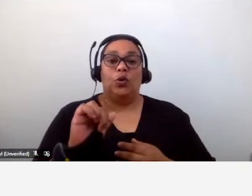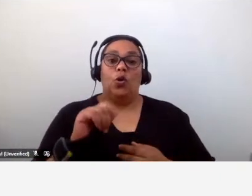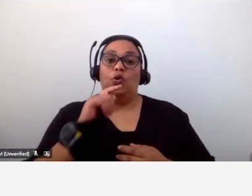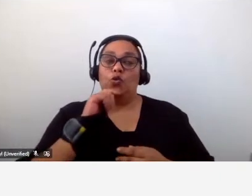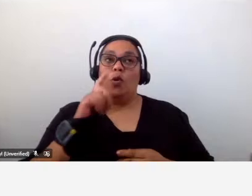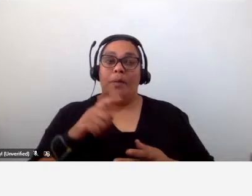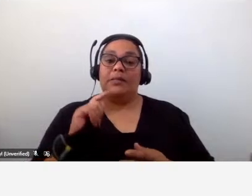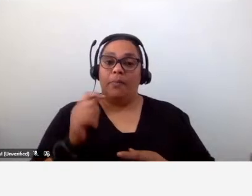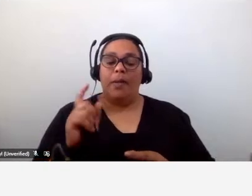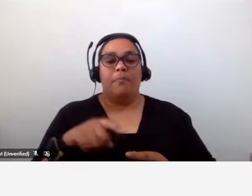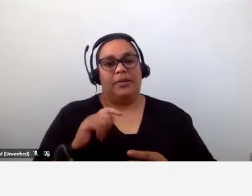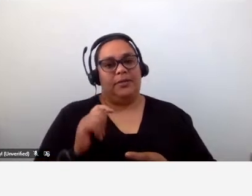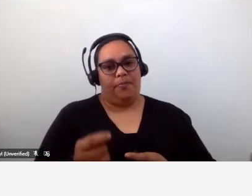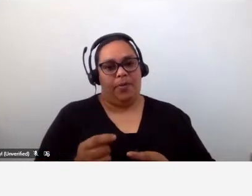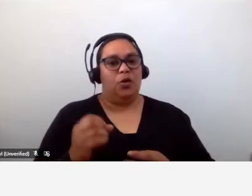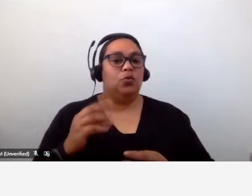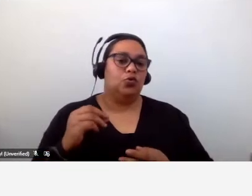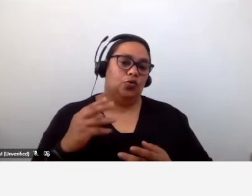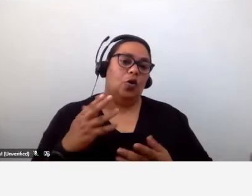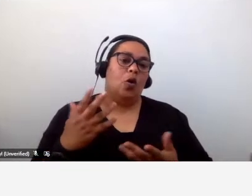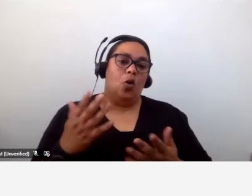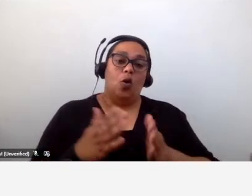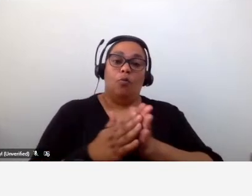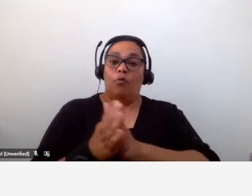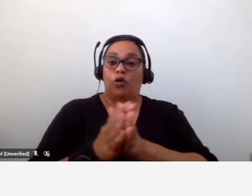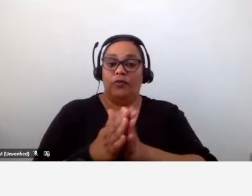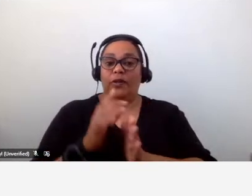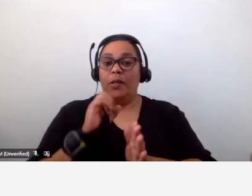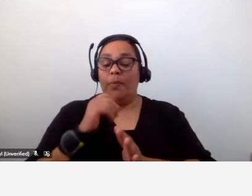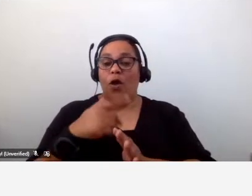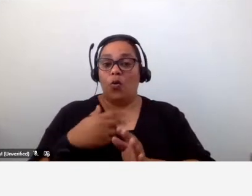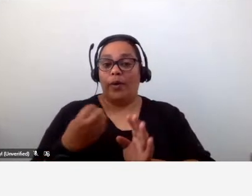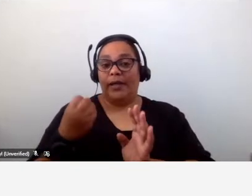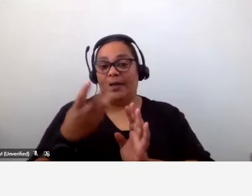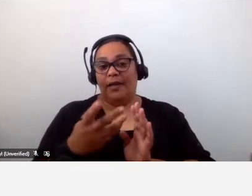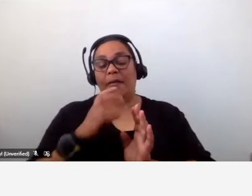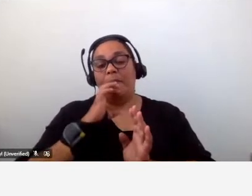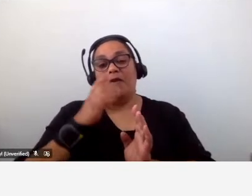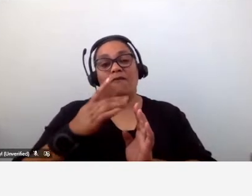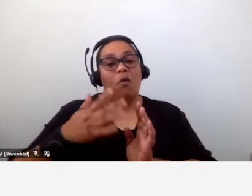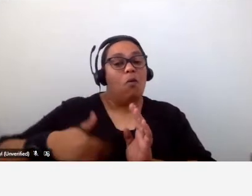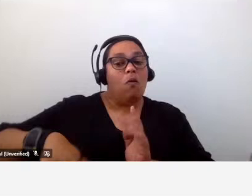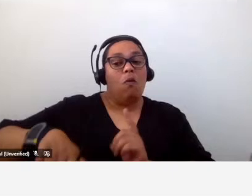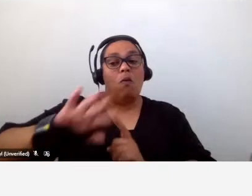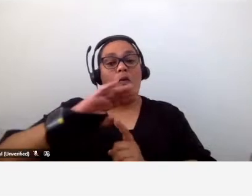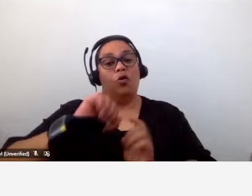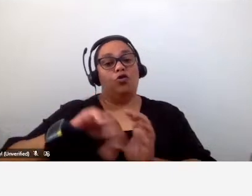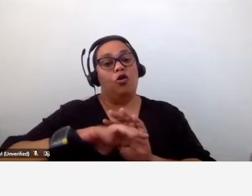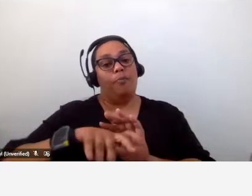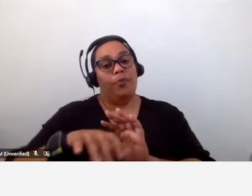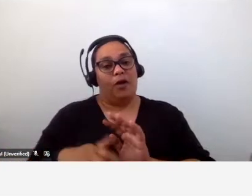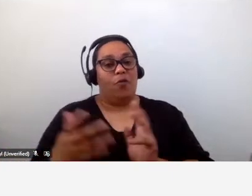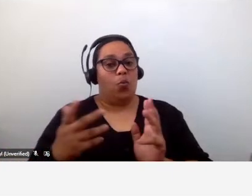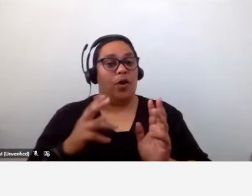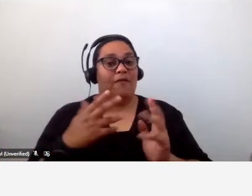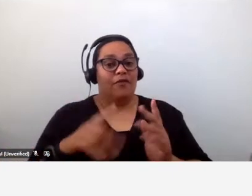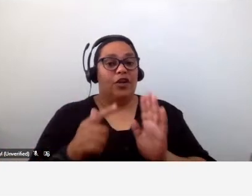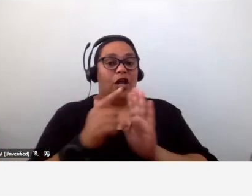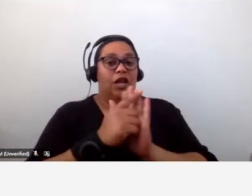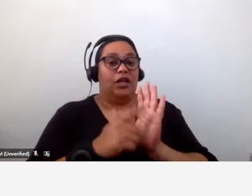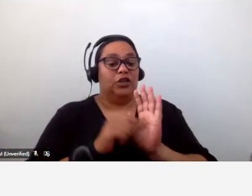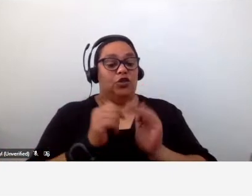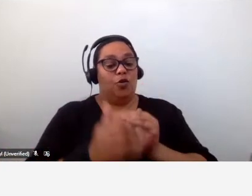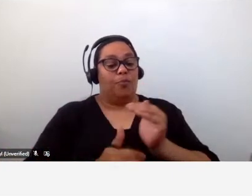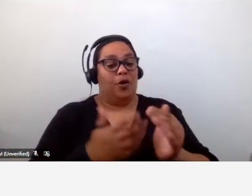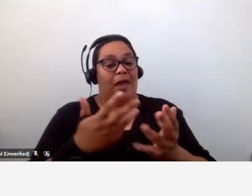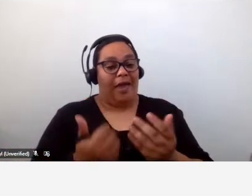that must be paid. So the motivation we are making is that for all those provinces where there's already a legislative